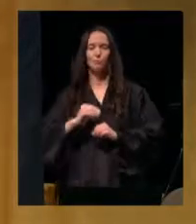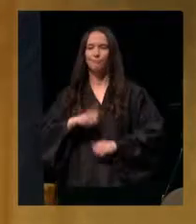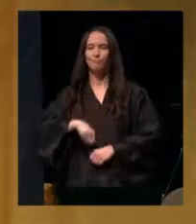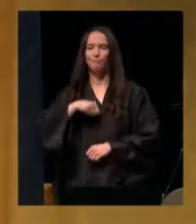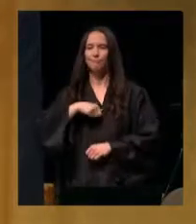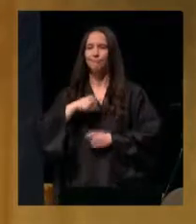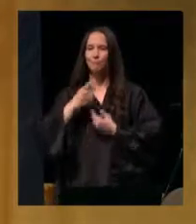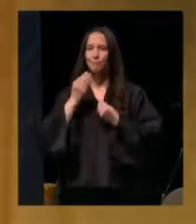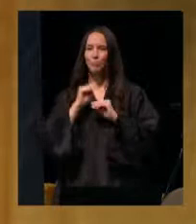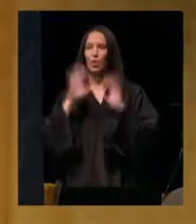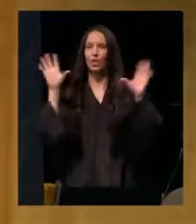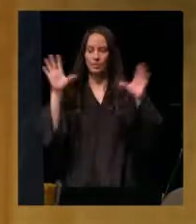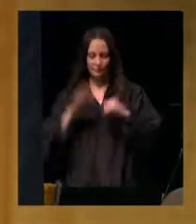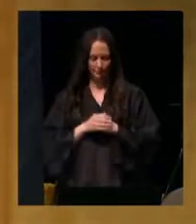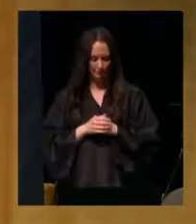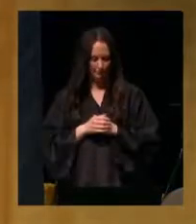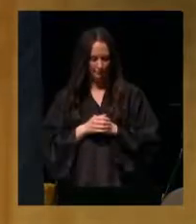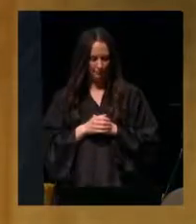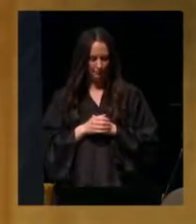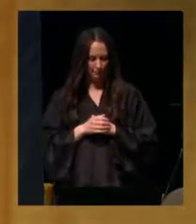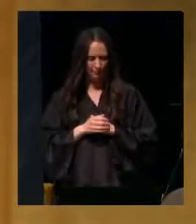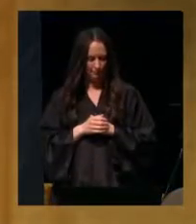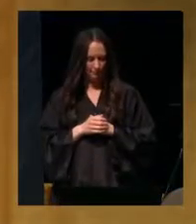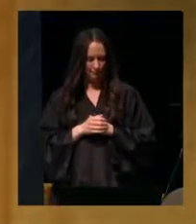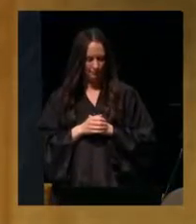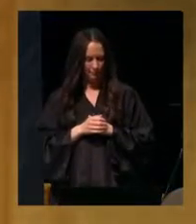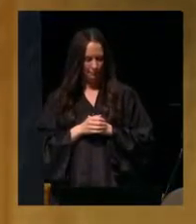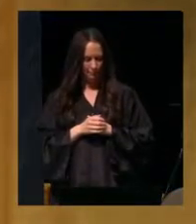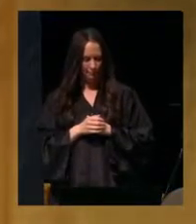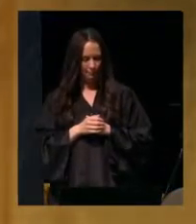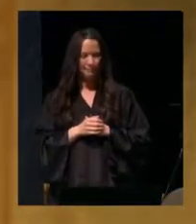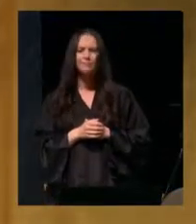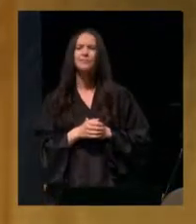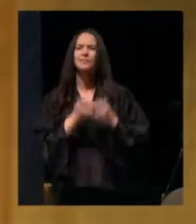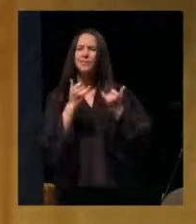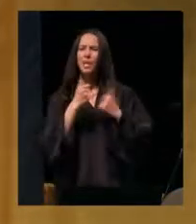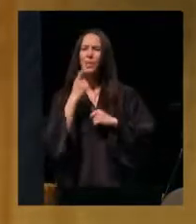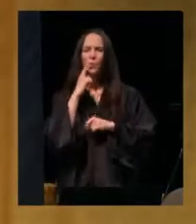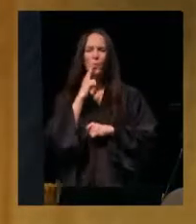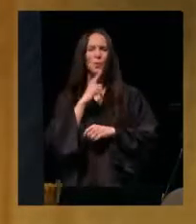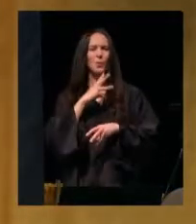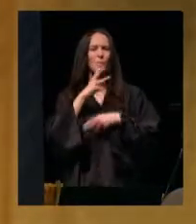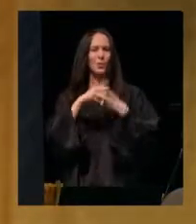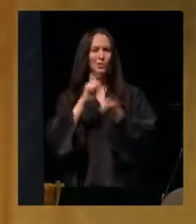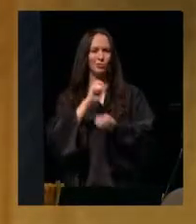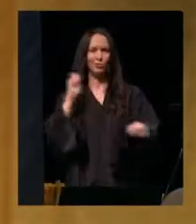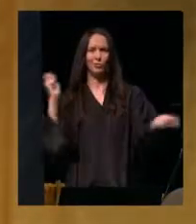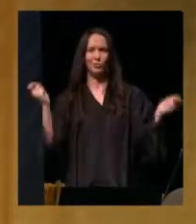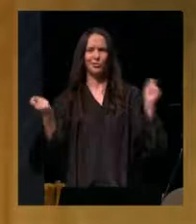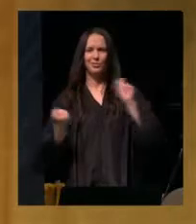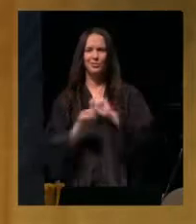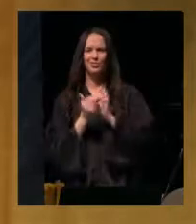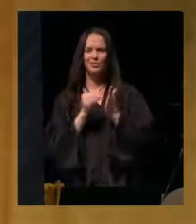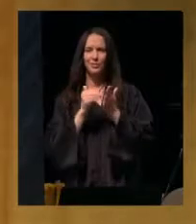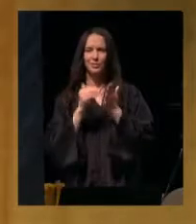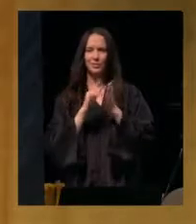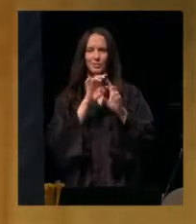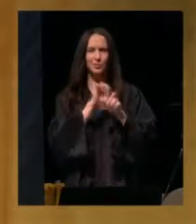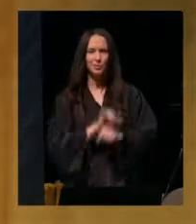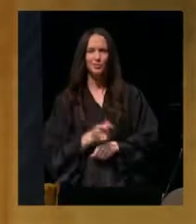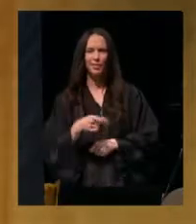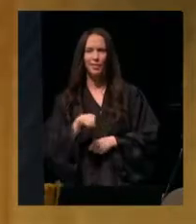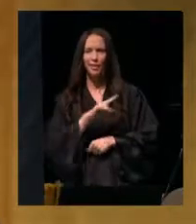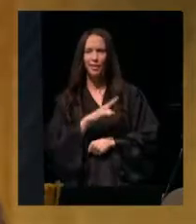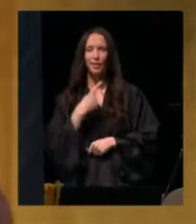prepare all of us to interact with the changing world and help us flourish in the ever-changing society. We are Fargo